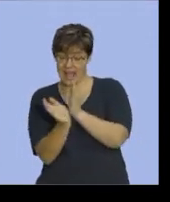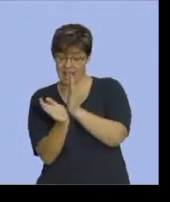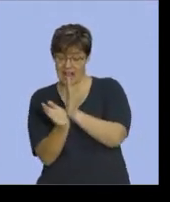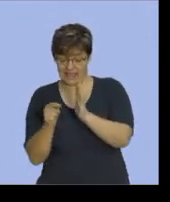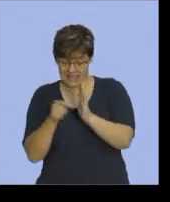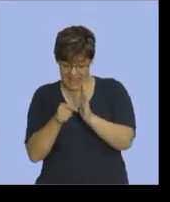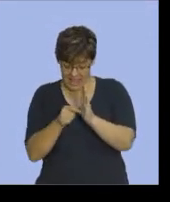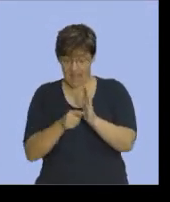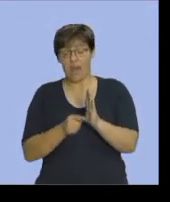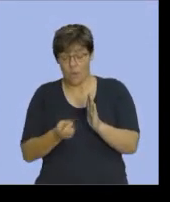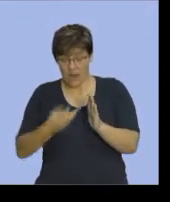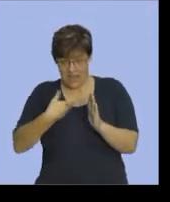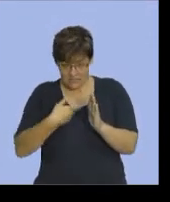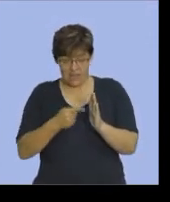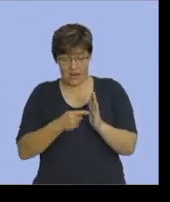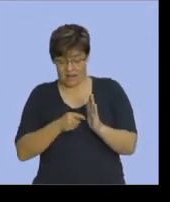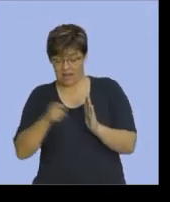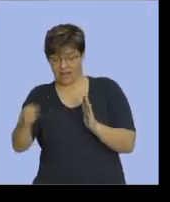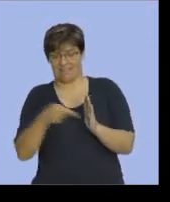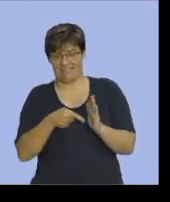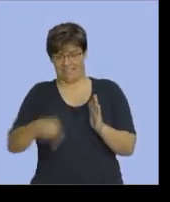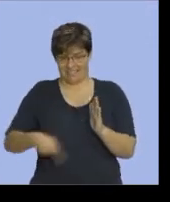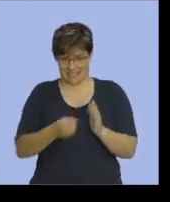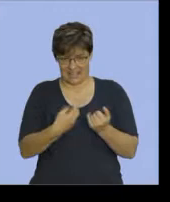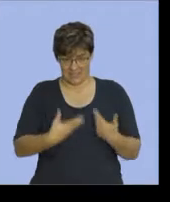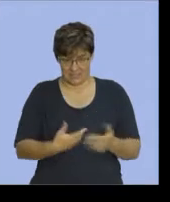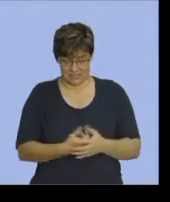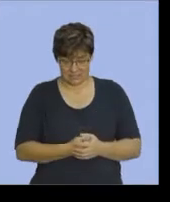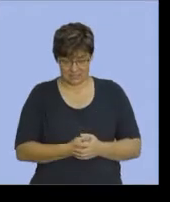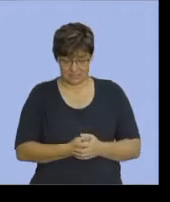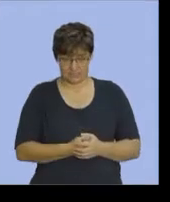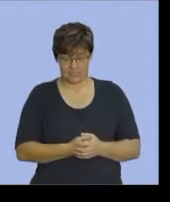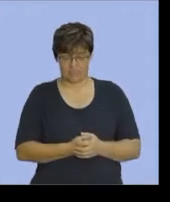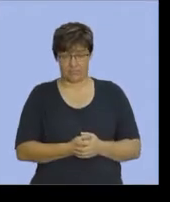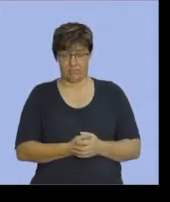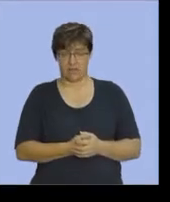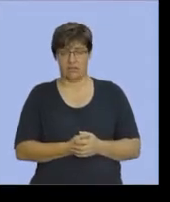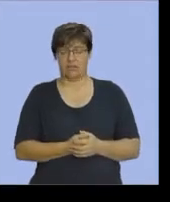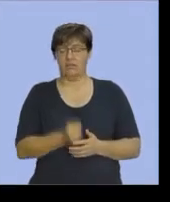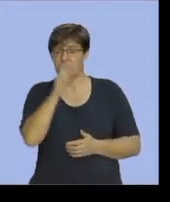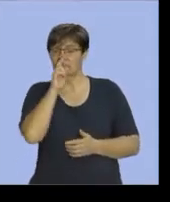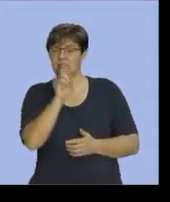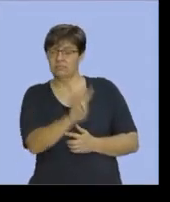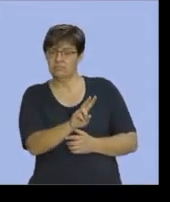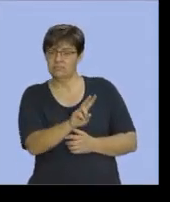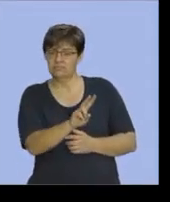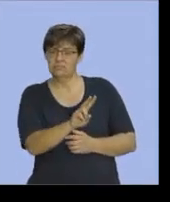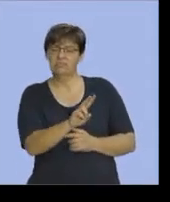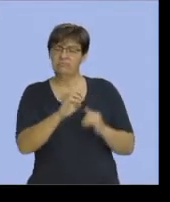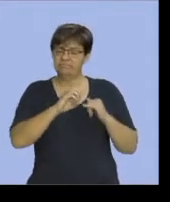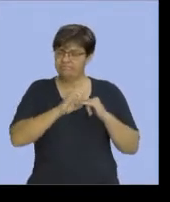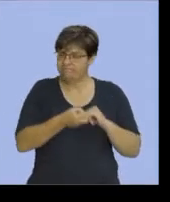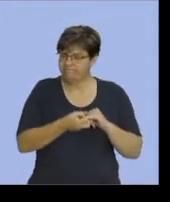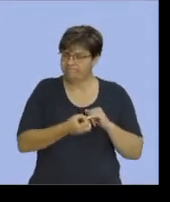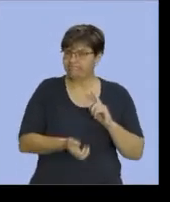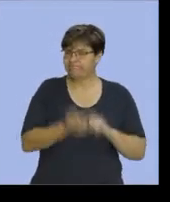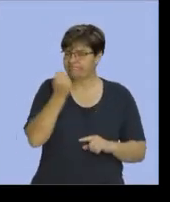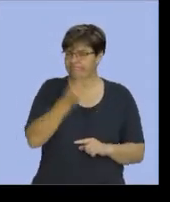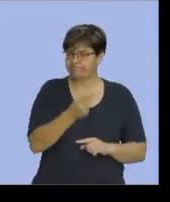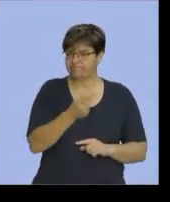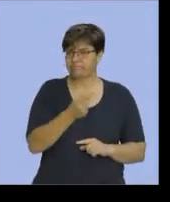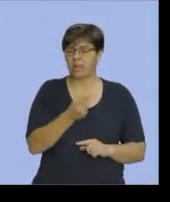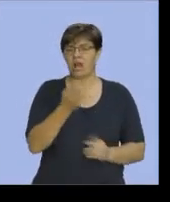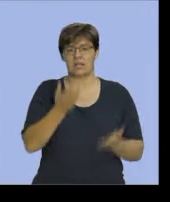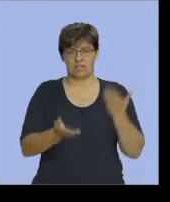we are given at the time. And now also, if you look at this, we can try and find